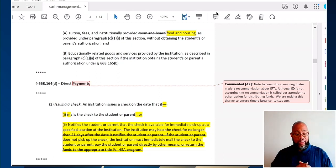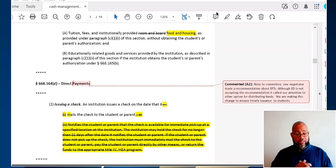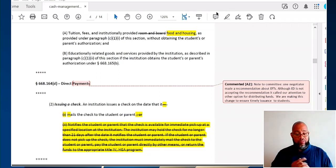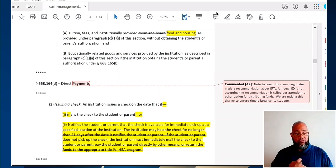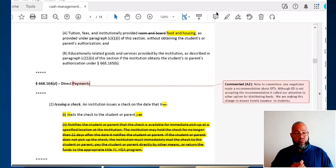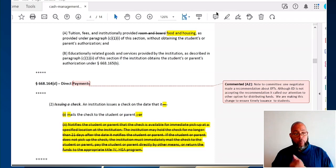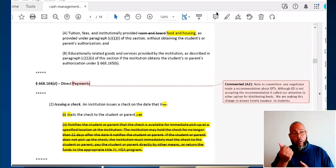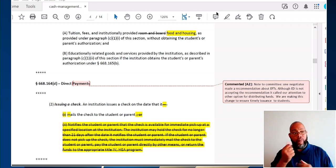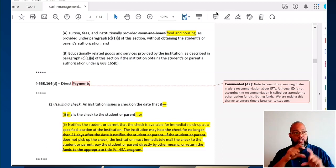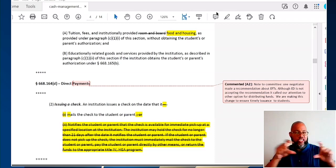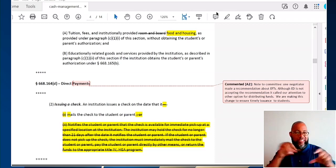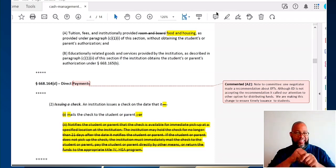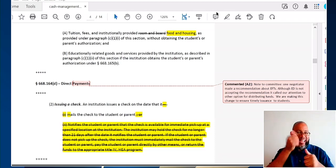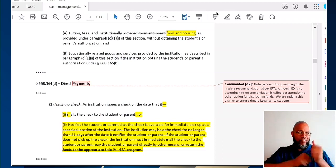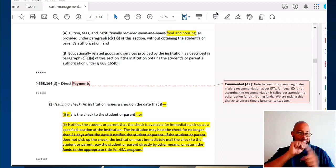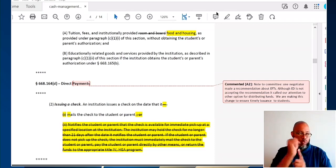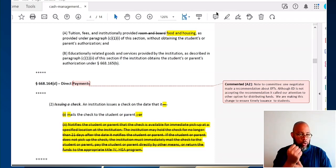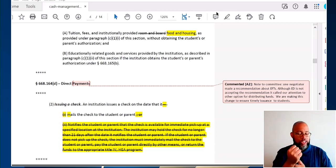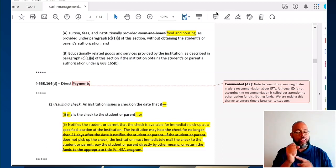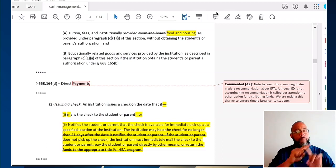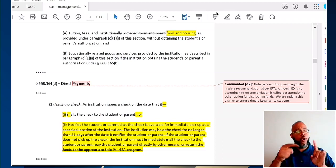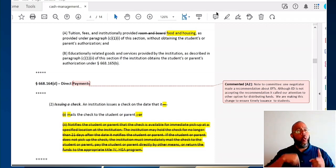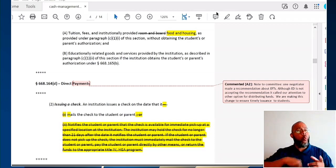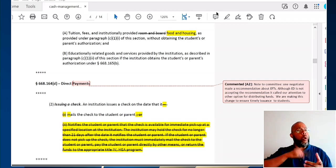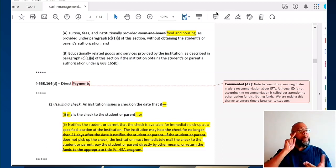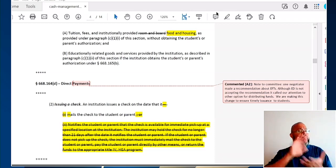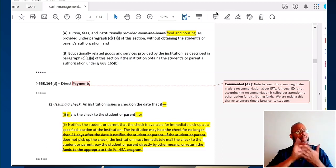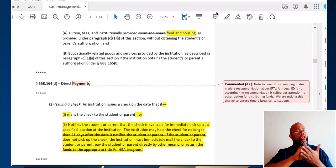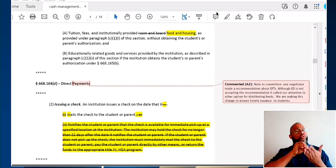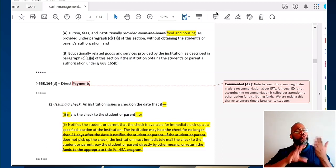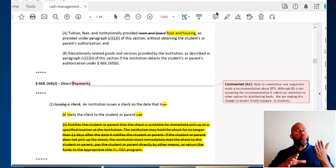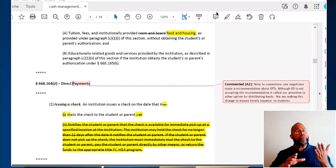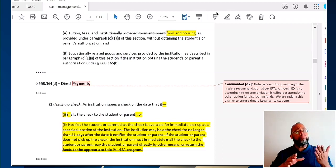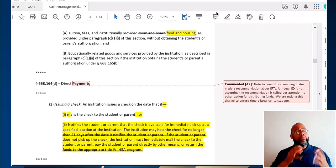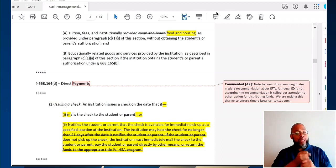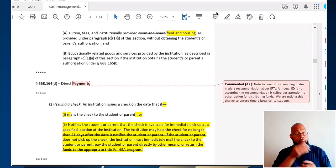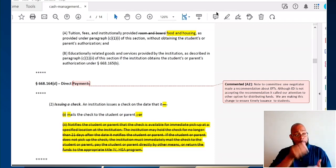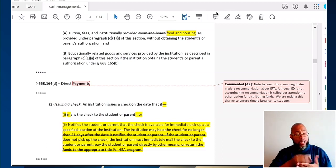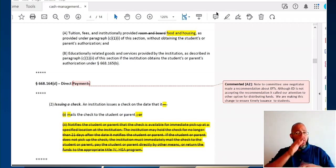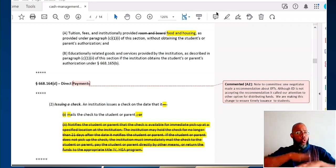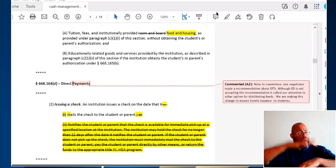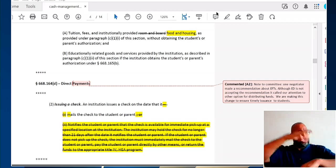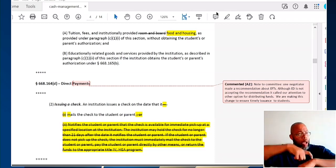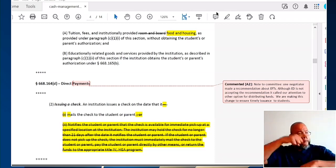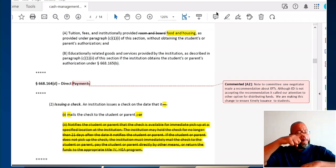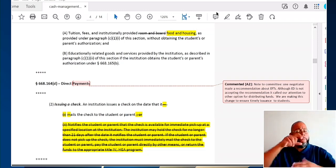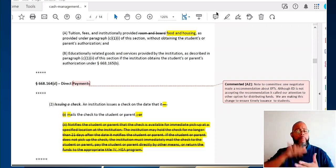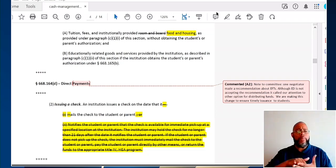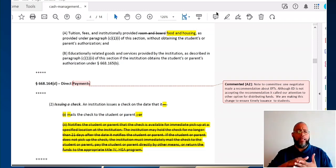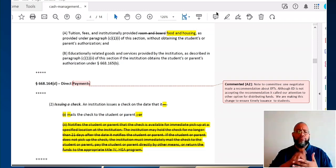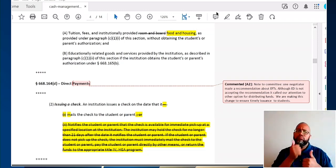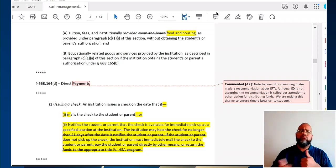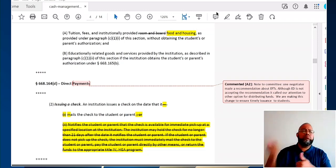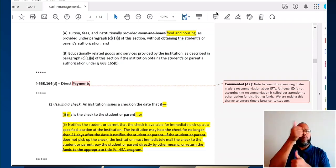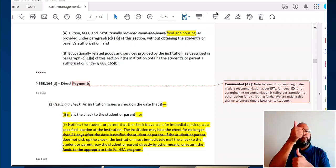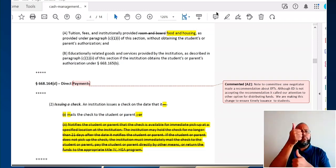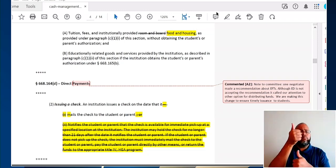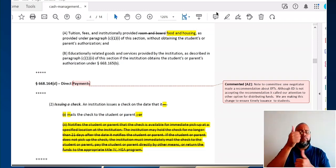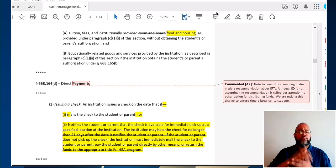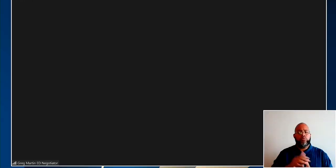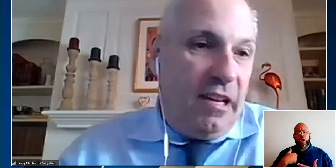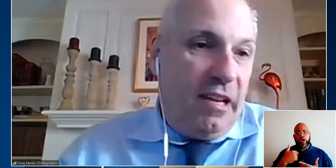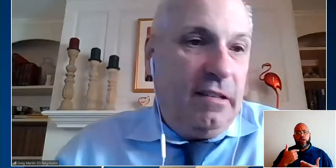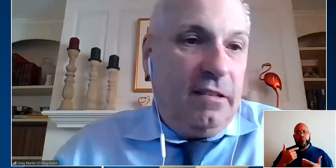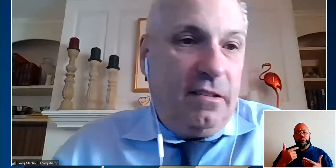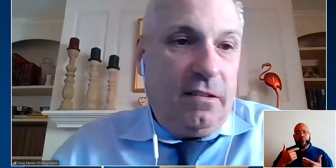case. But we believe that students getting their money in a timely manner takes precedence over that. So I'll open the floor for